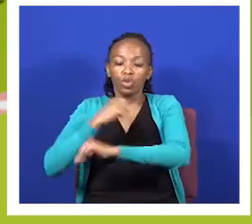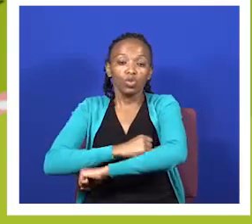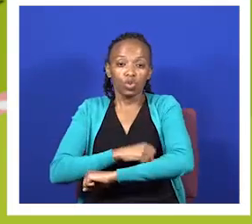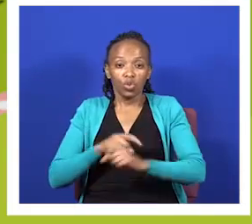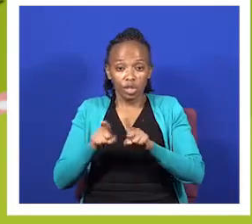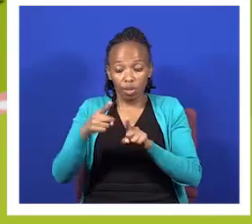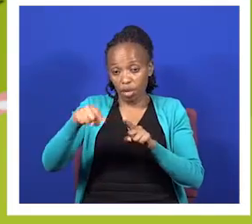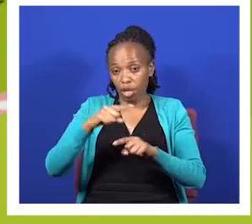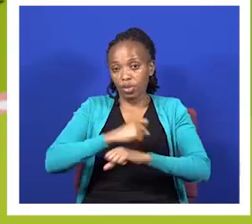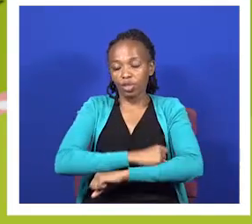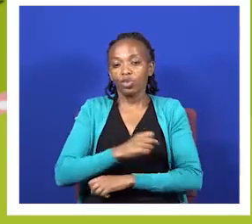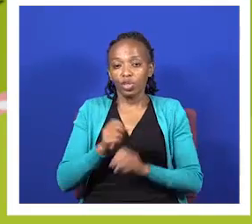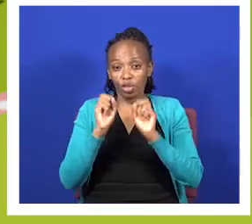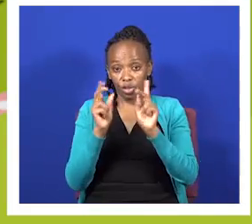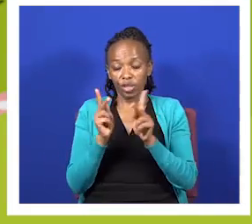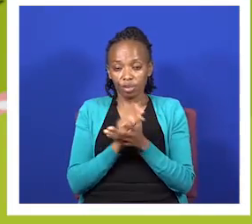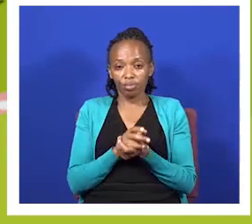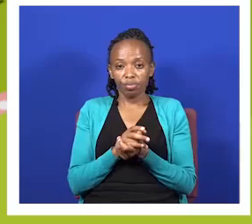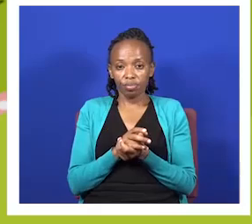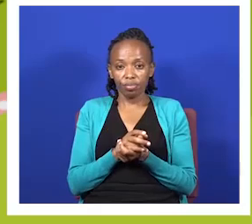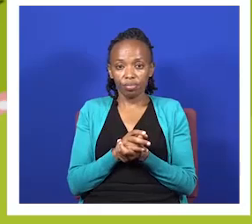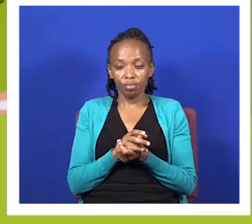school, even in our schools. Okay?